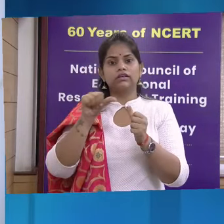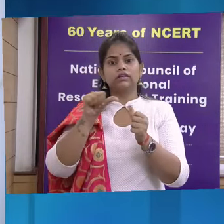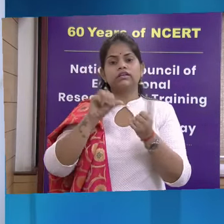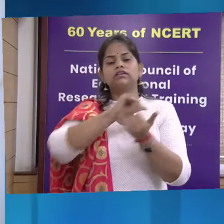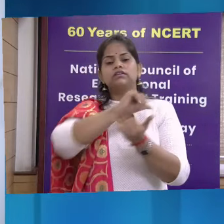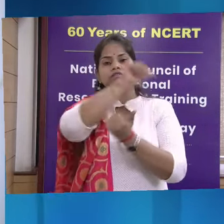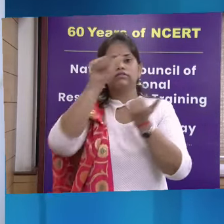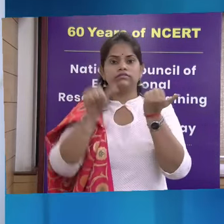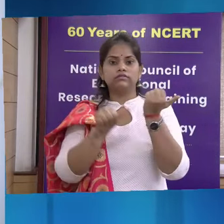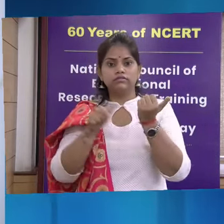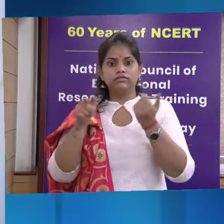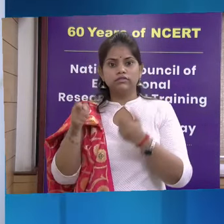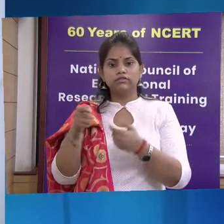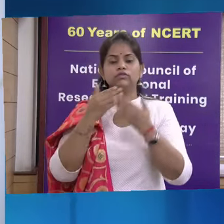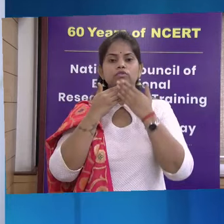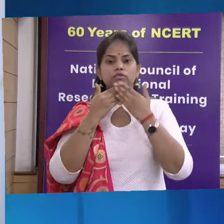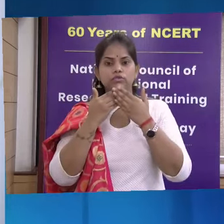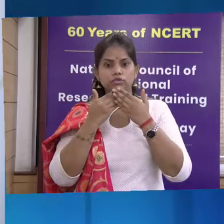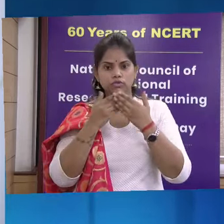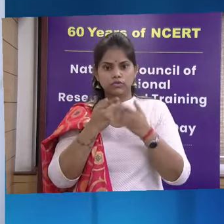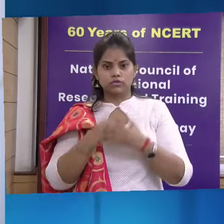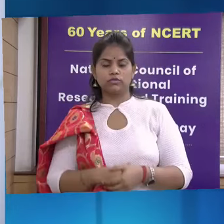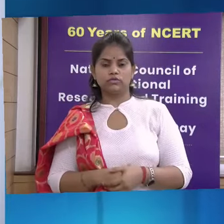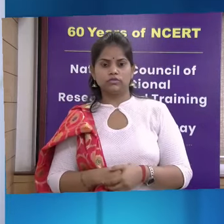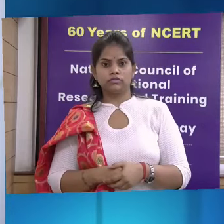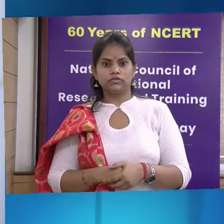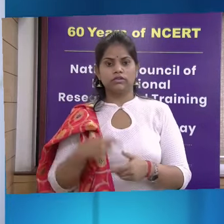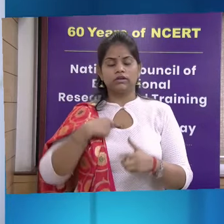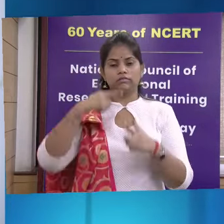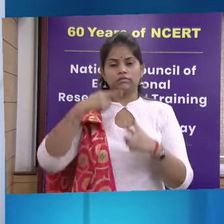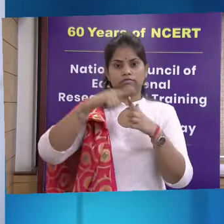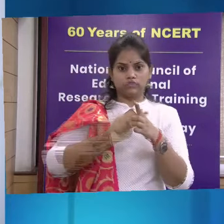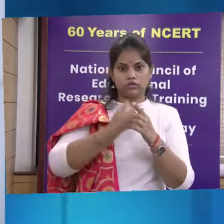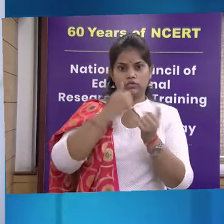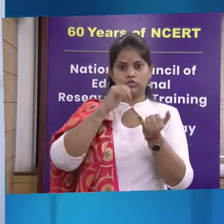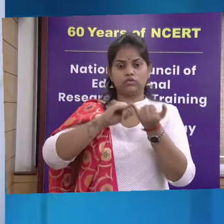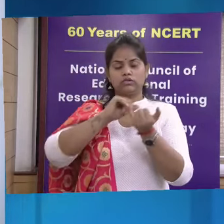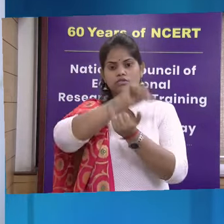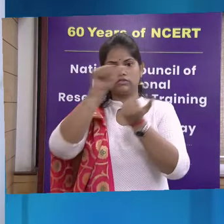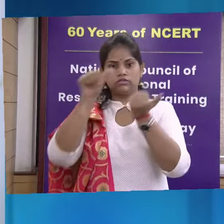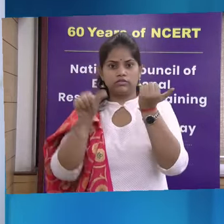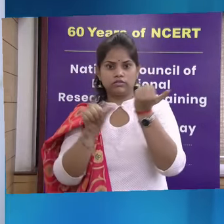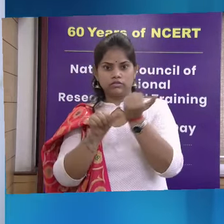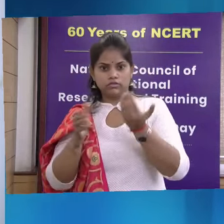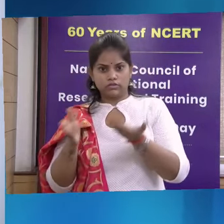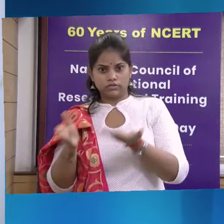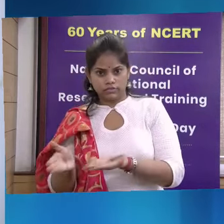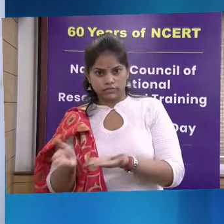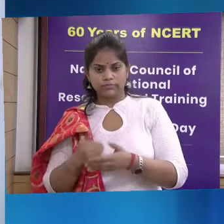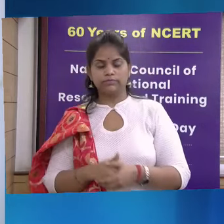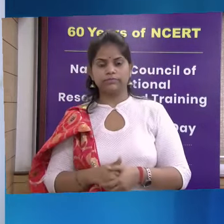of Education. Our Joint Secretary, Madam Elis Chengshan Ji.